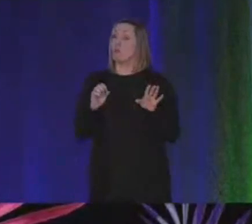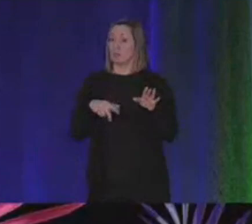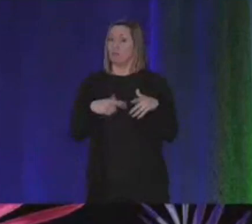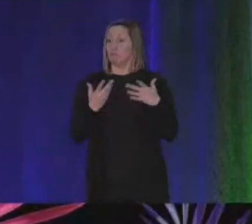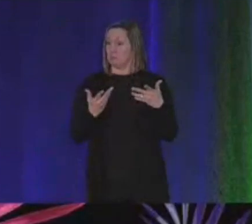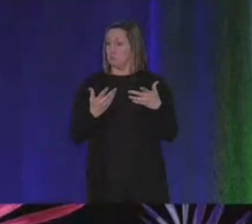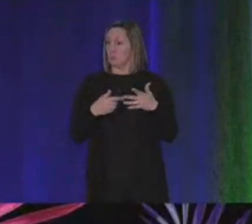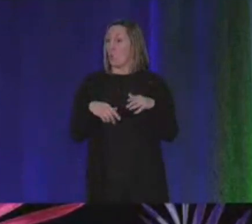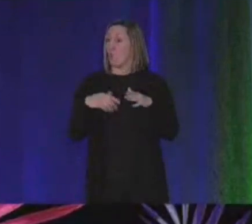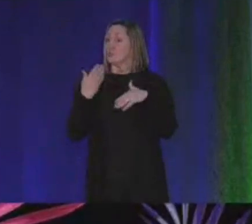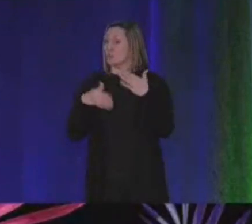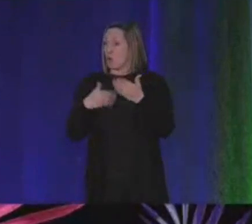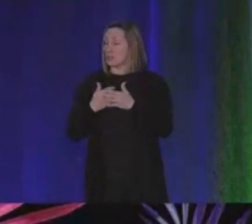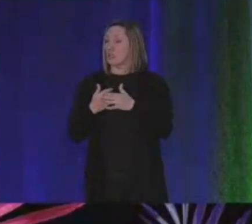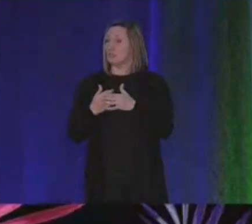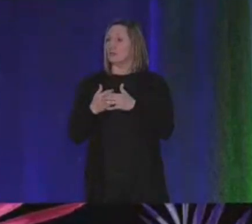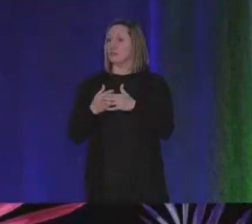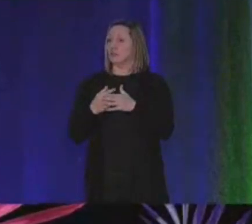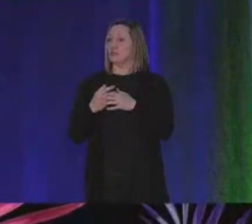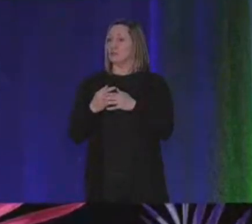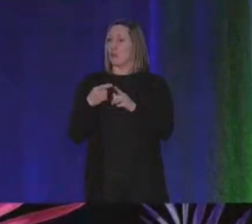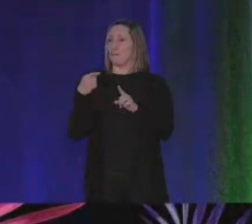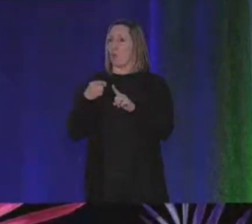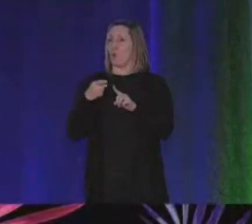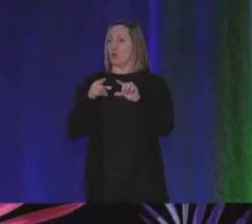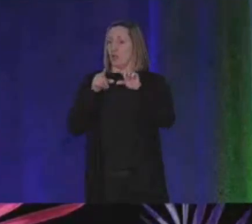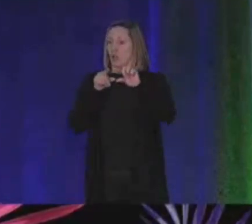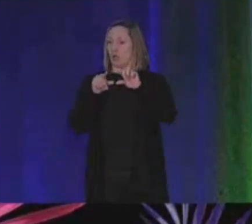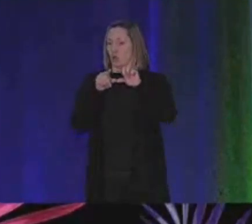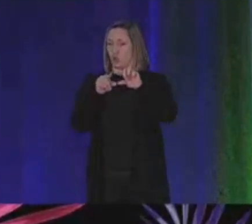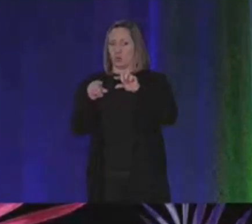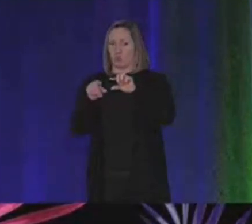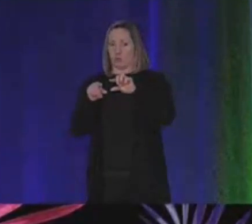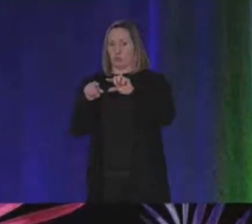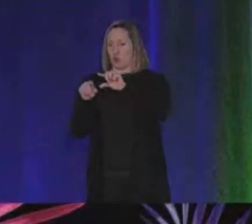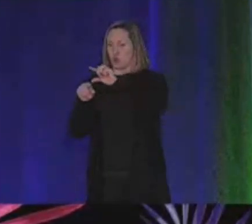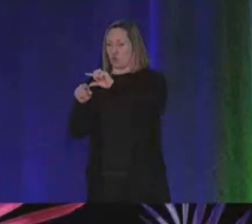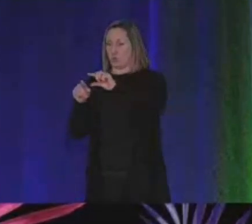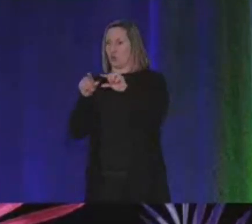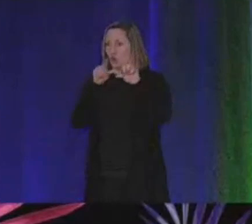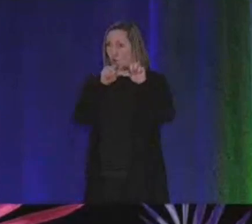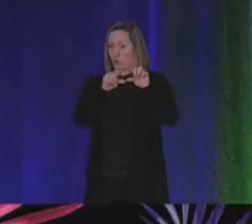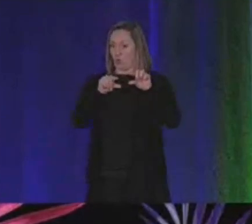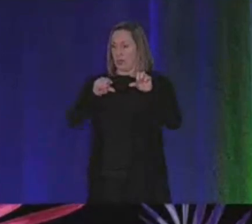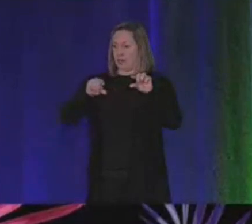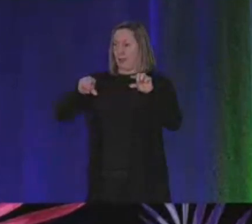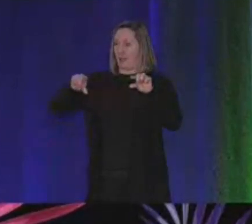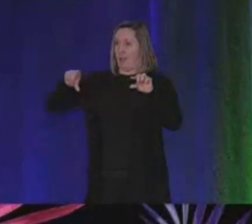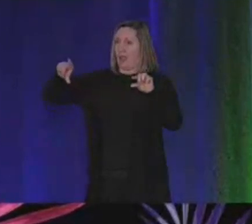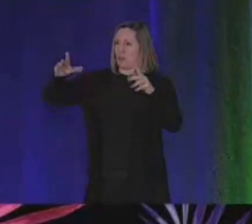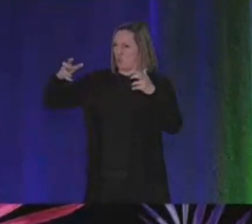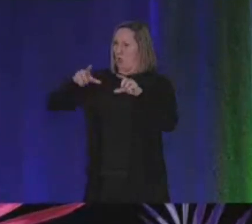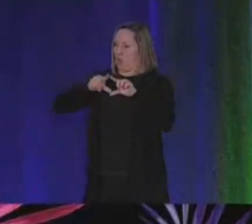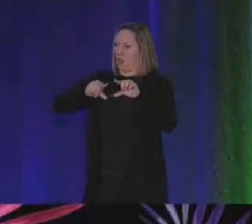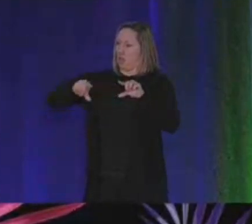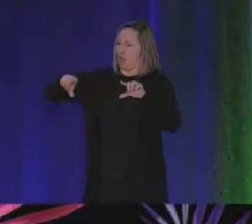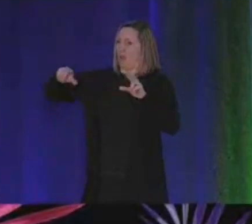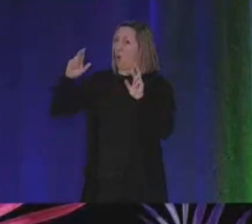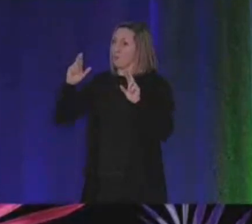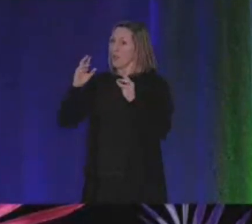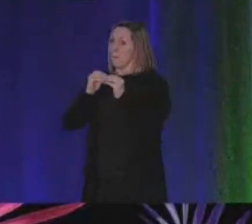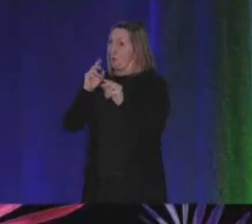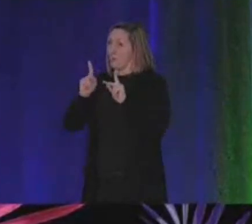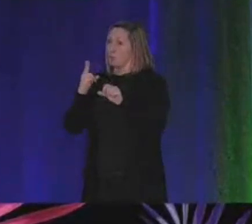the process to kind of get the green turning higher over time in hopes that people will use more of your Axiom components?